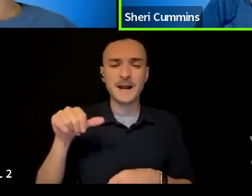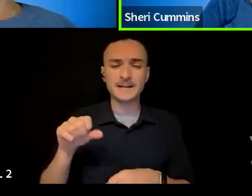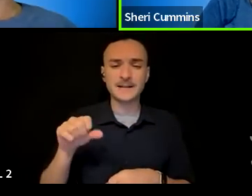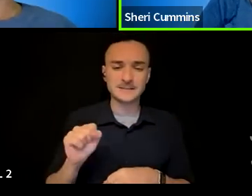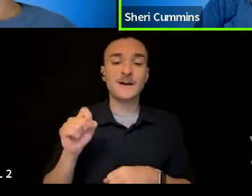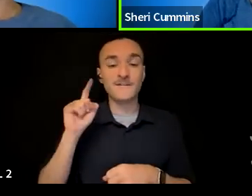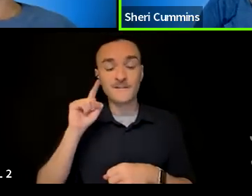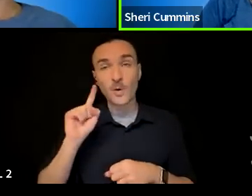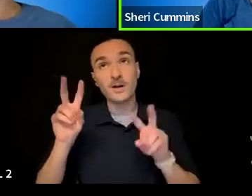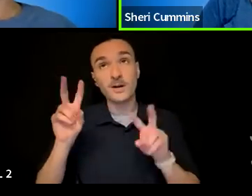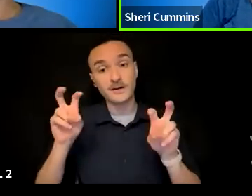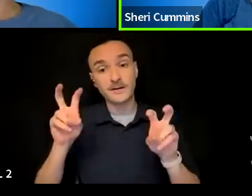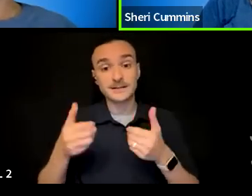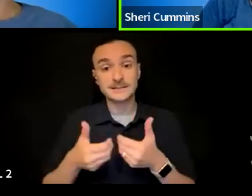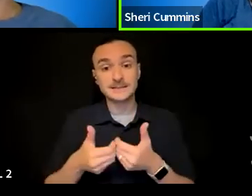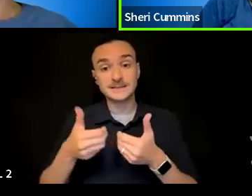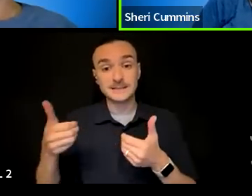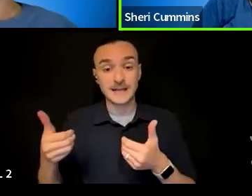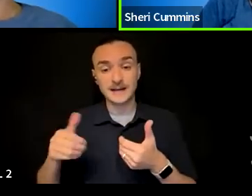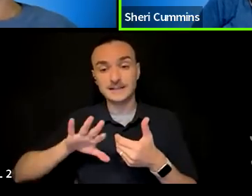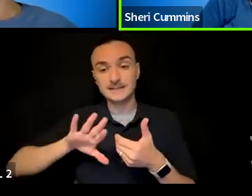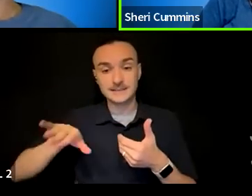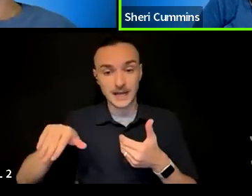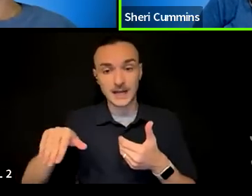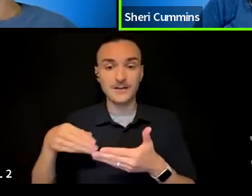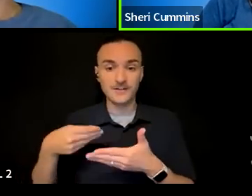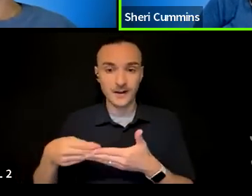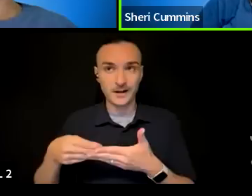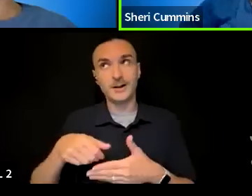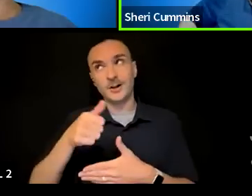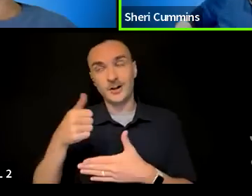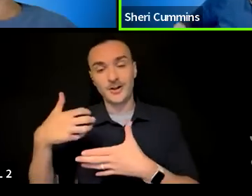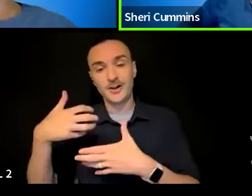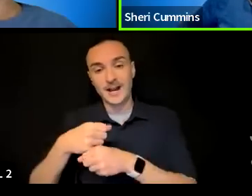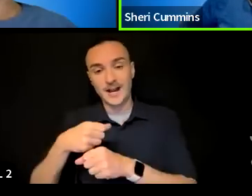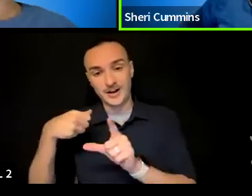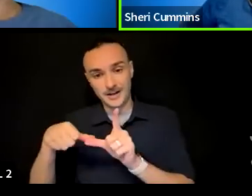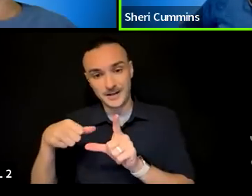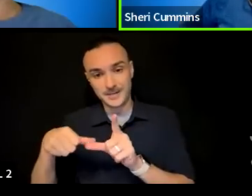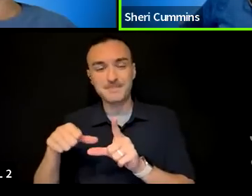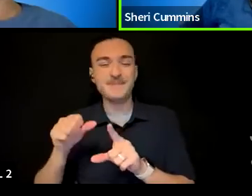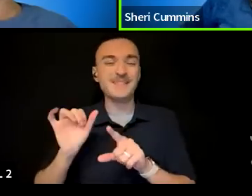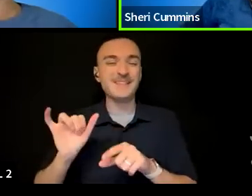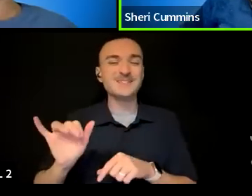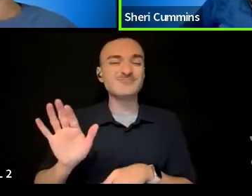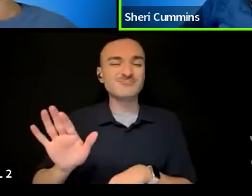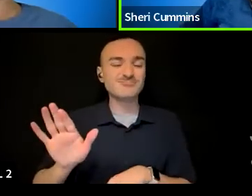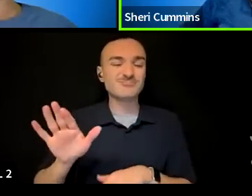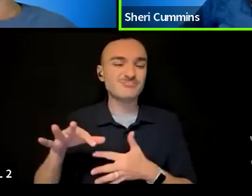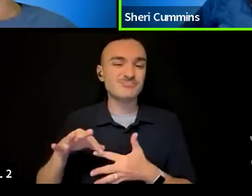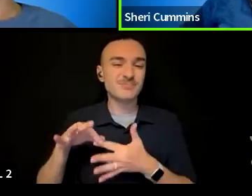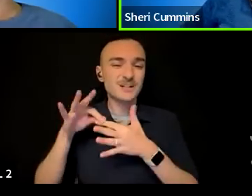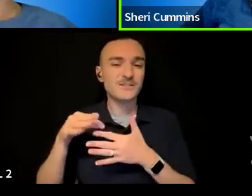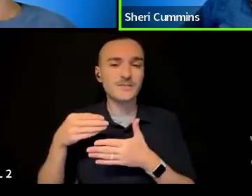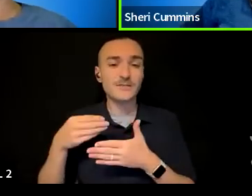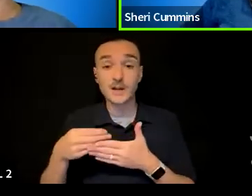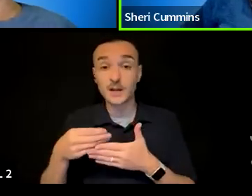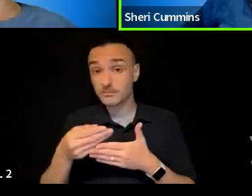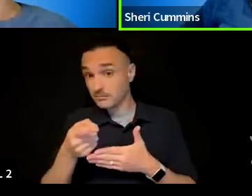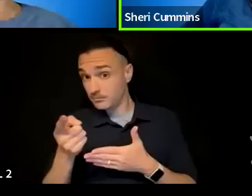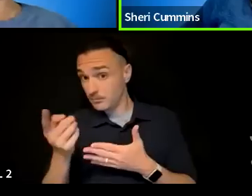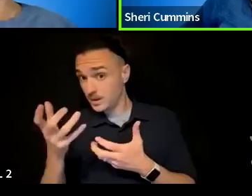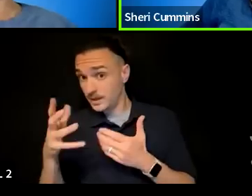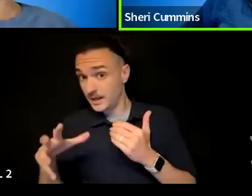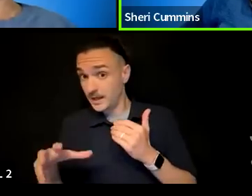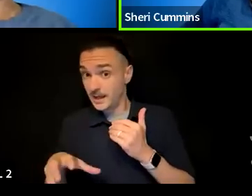another acronym. Those are the only ones that really have the set-aside. I don't know if there's anything anybody else wants to add to that, but that's kind of an